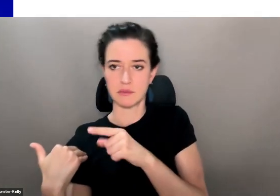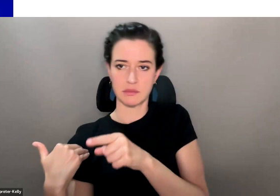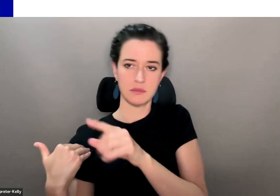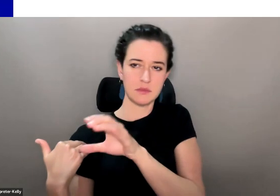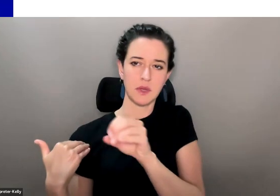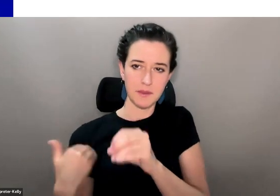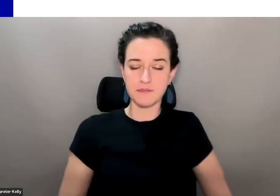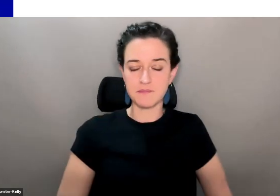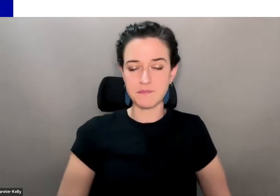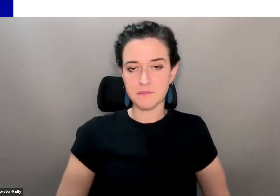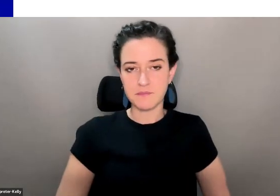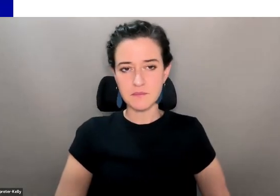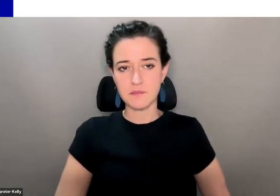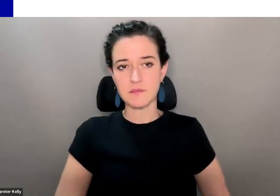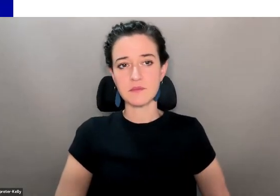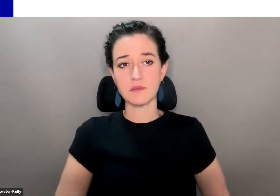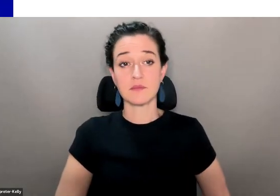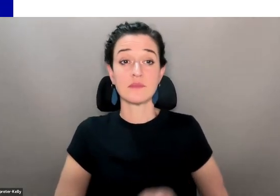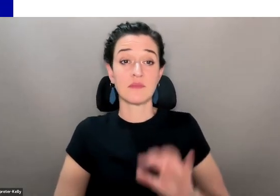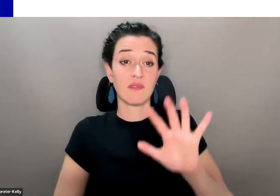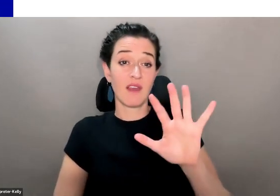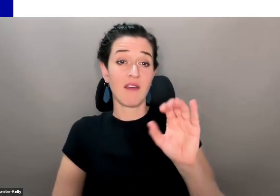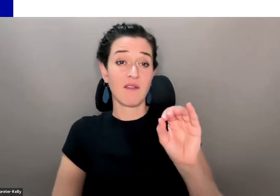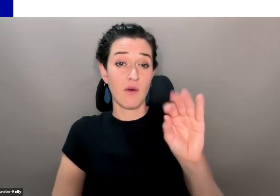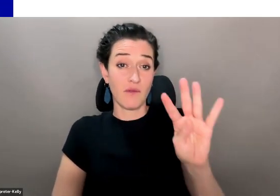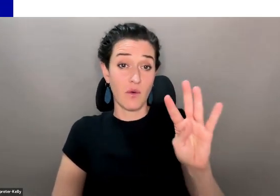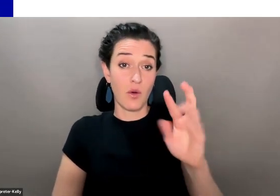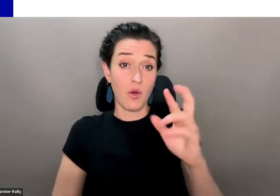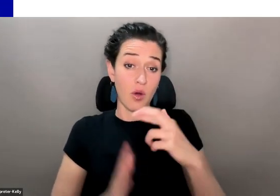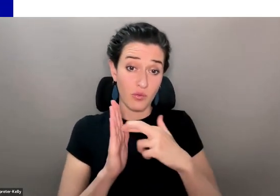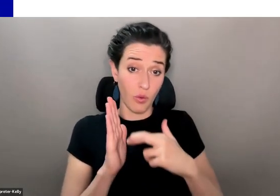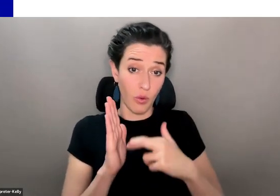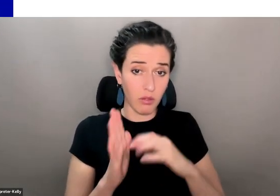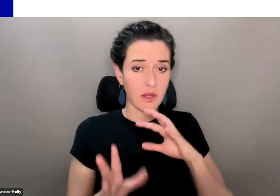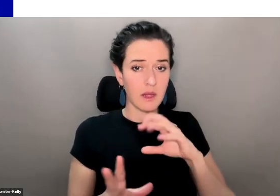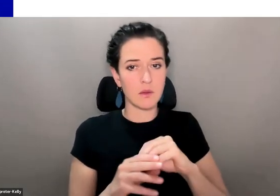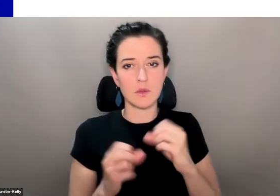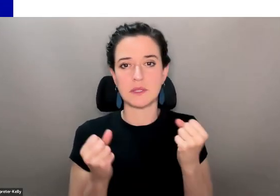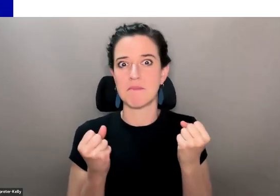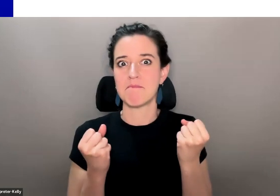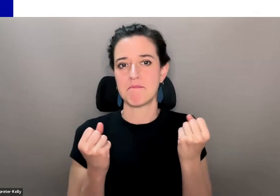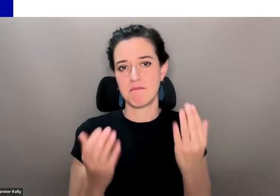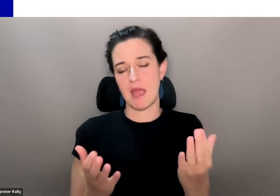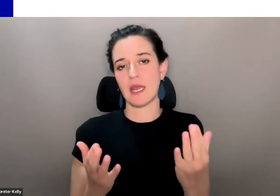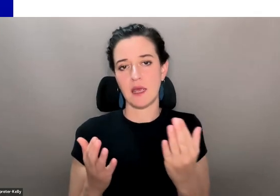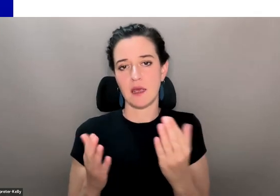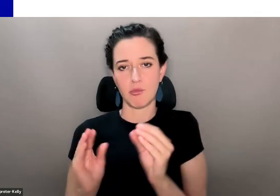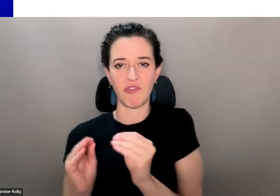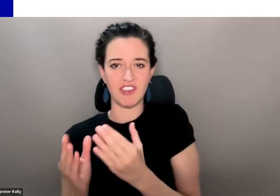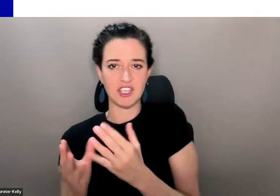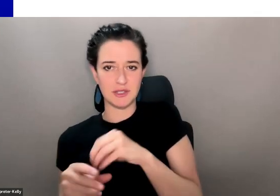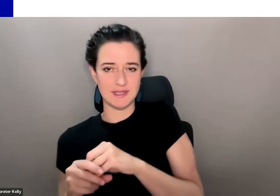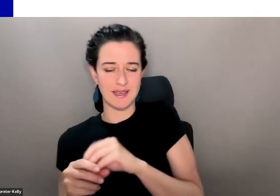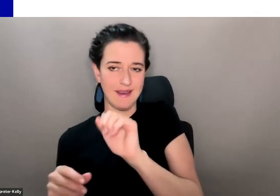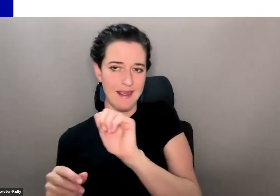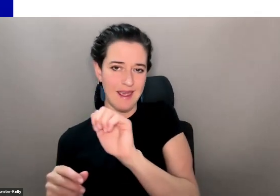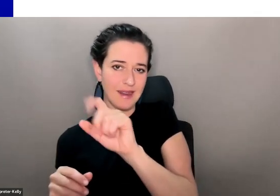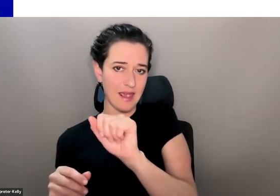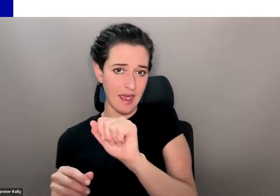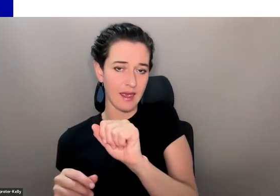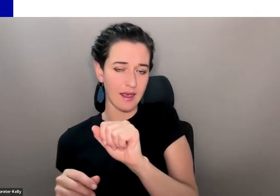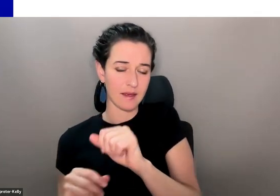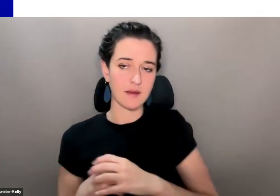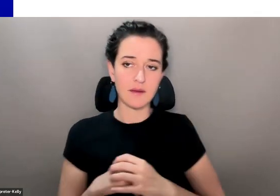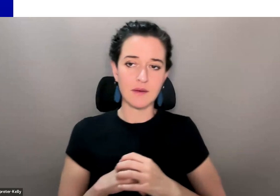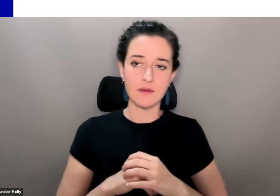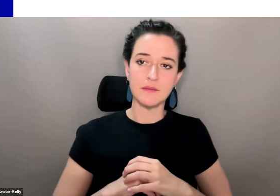the 504 rule includes many of these provisions from the Americans with Disabilities Act, including these limitations. And I